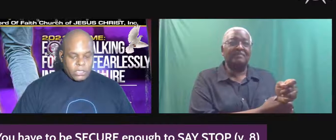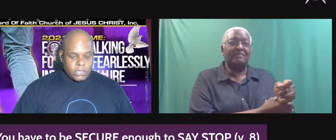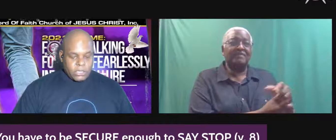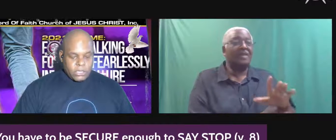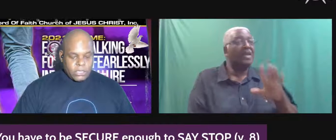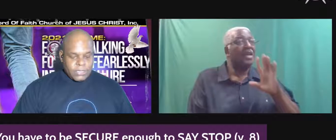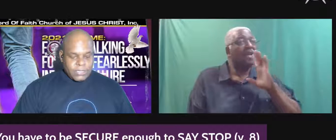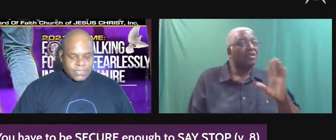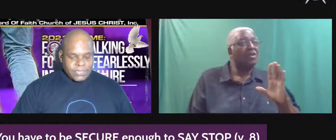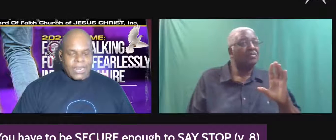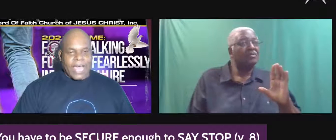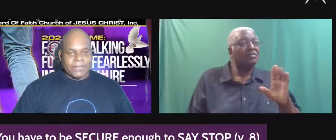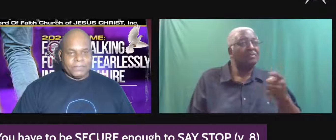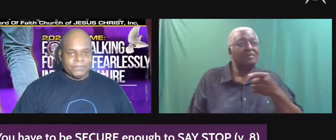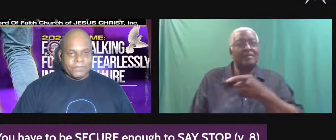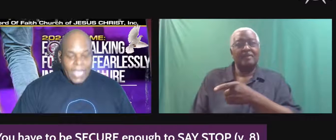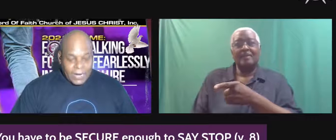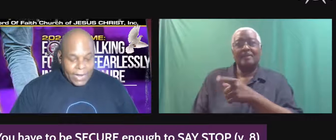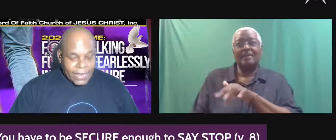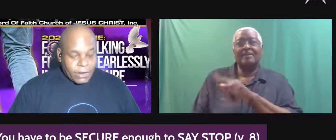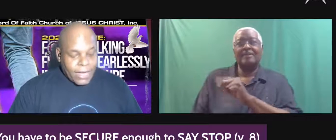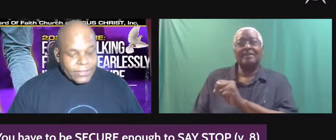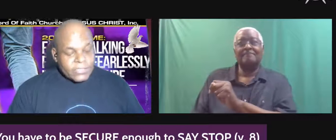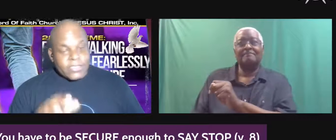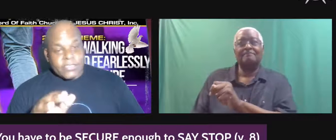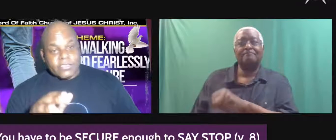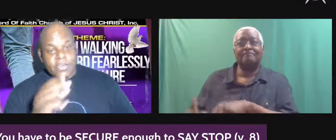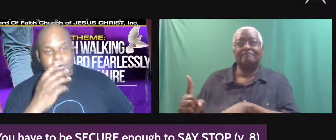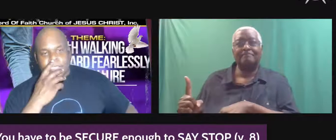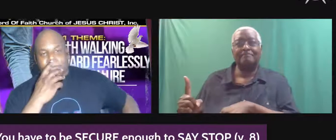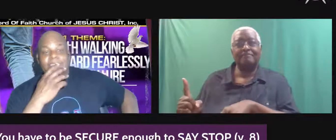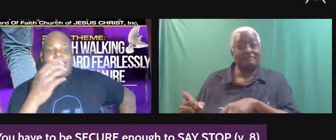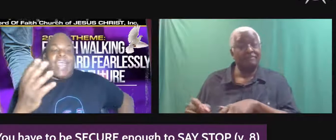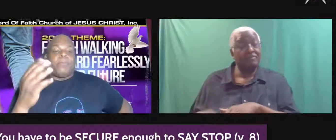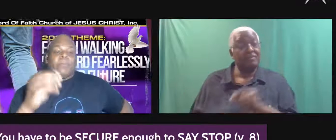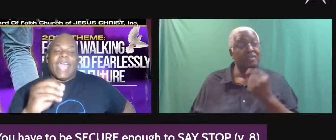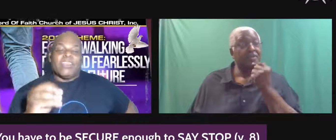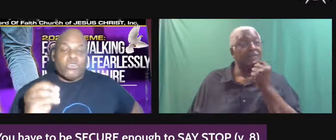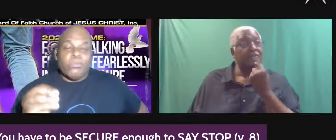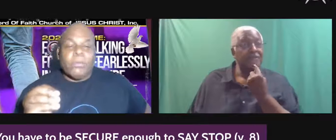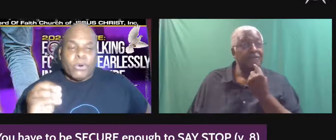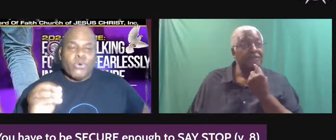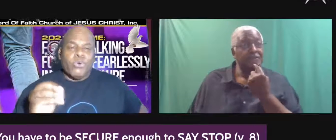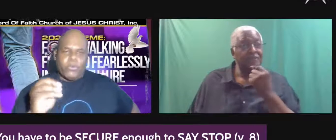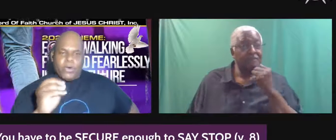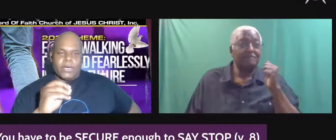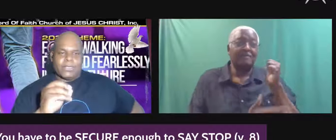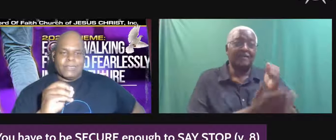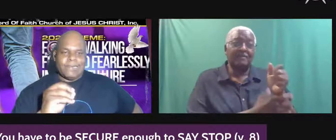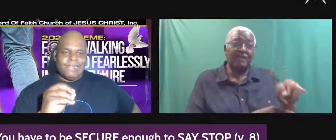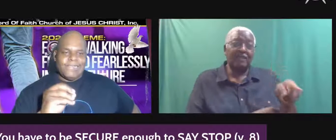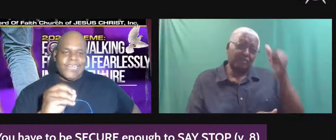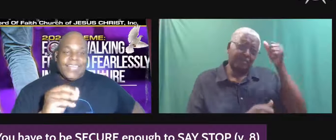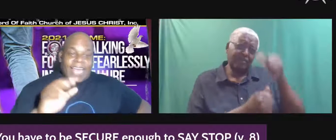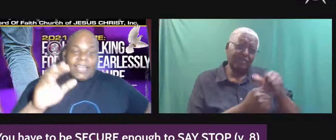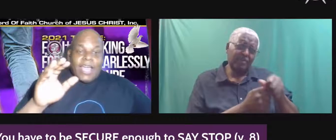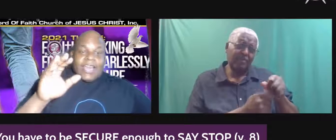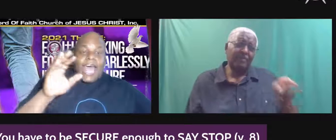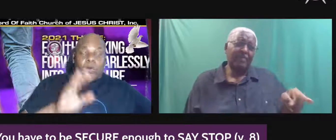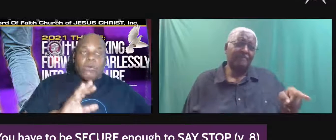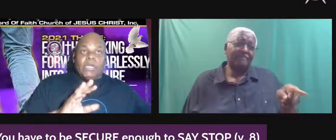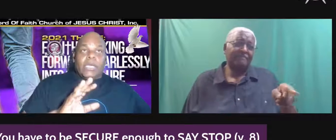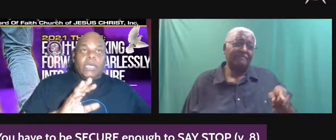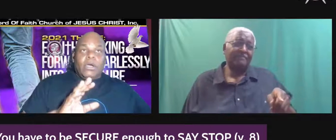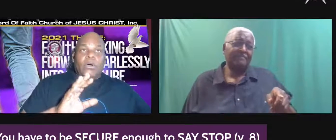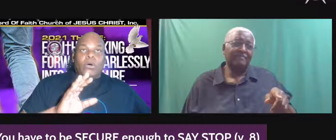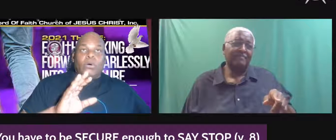spoke to Lot. Now this is serious because Abram had to remember who he was. Like,